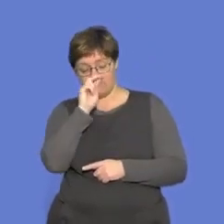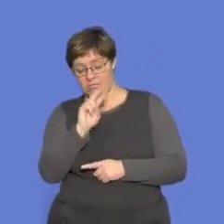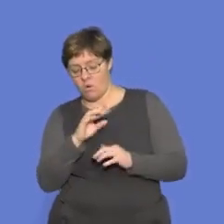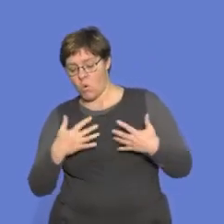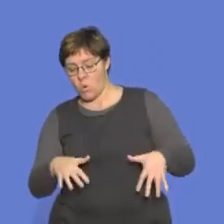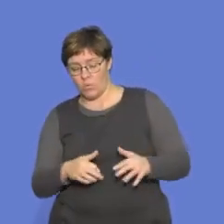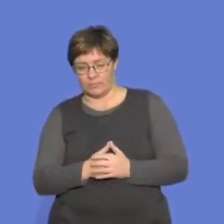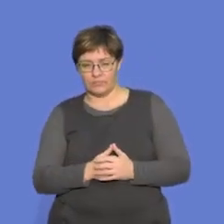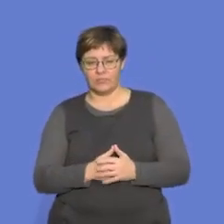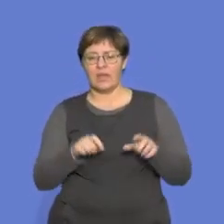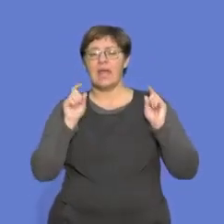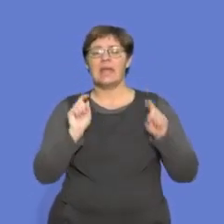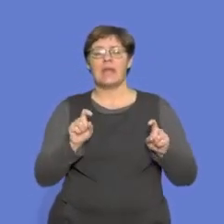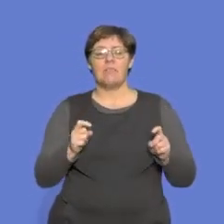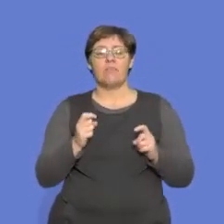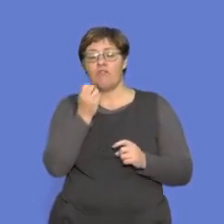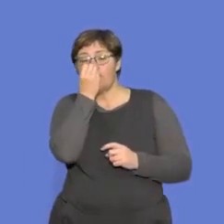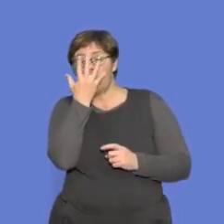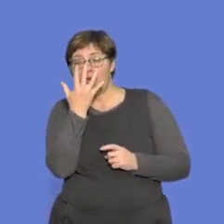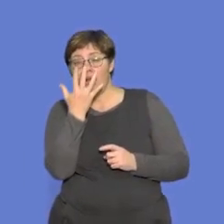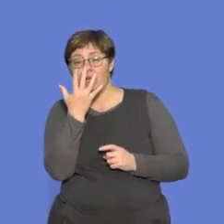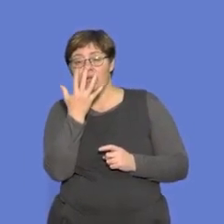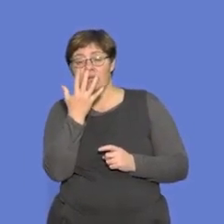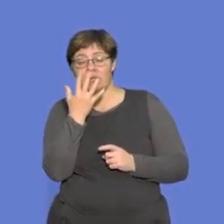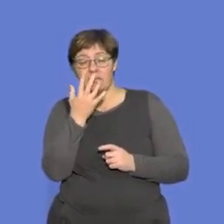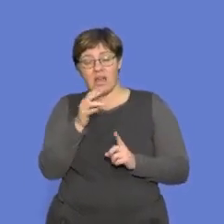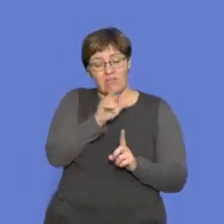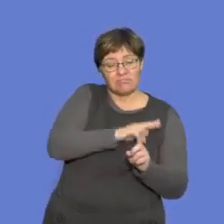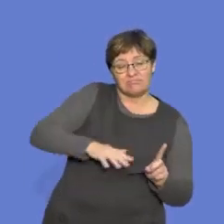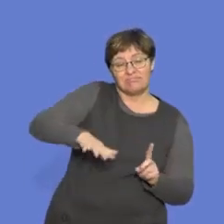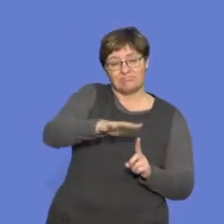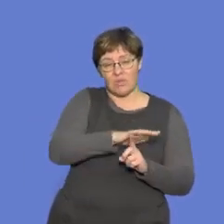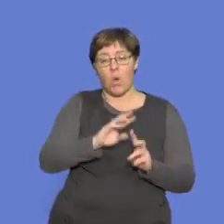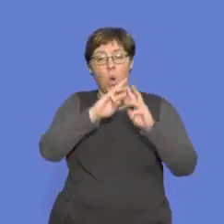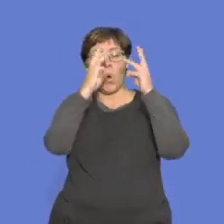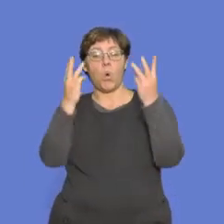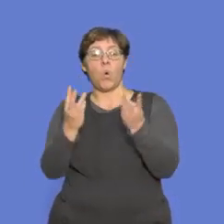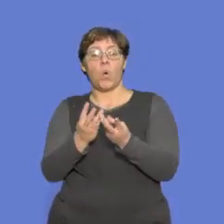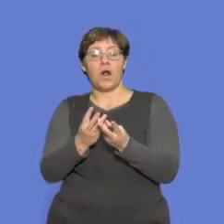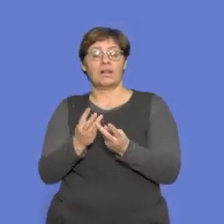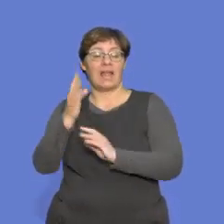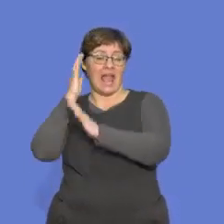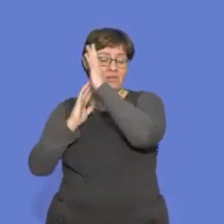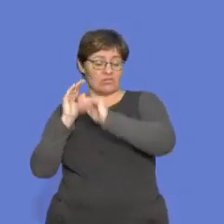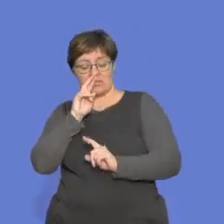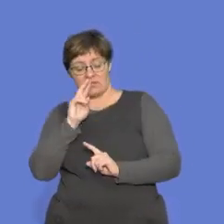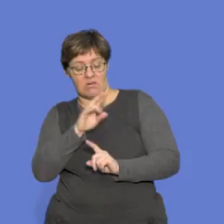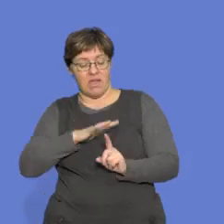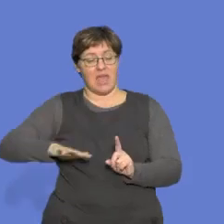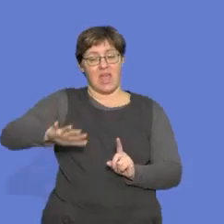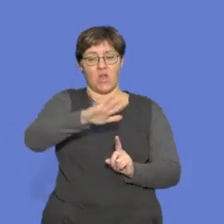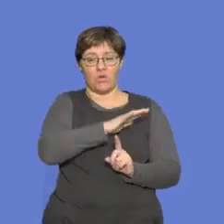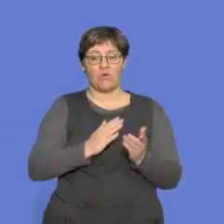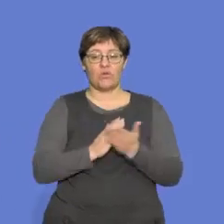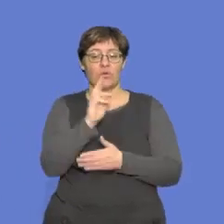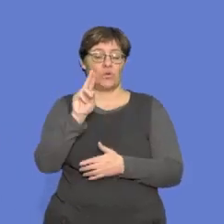I mentioned earlier on, has been declared a World Heritage Site by UNESCO because it is considered one of the areas in the world with